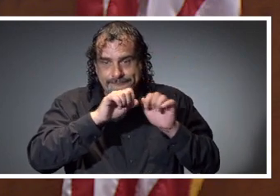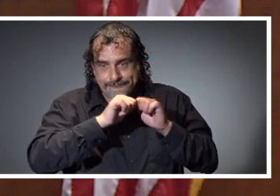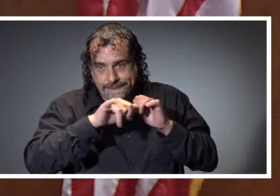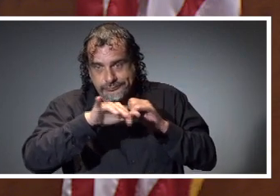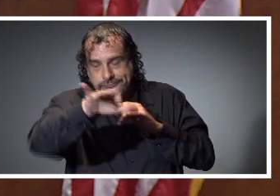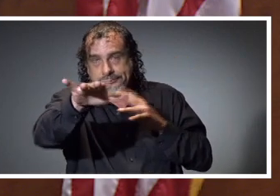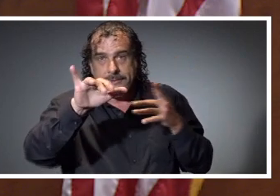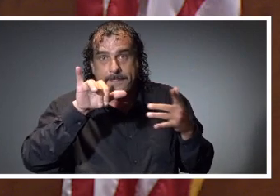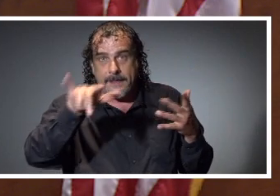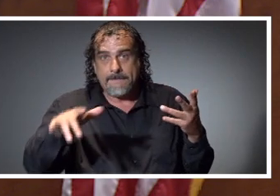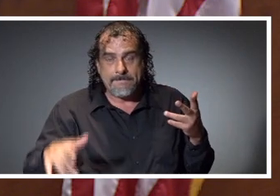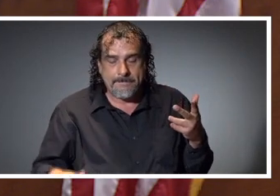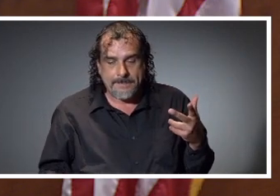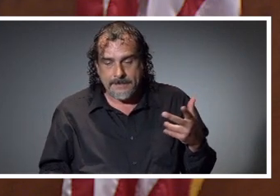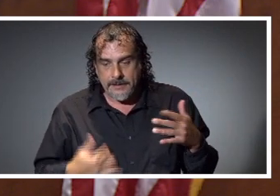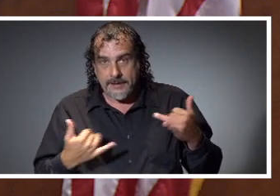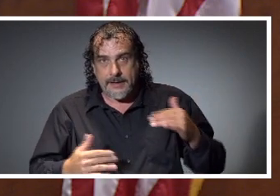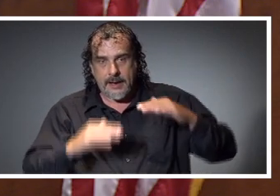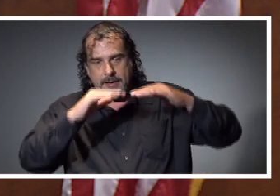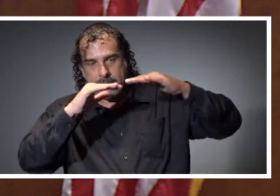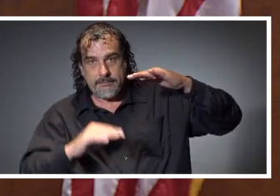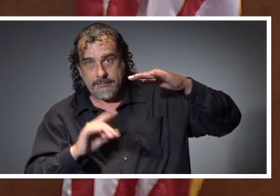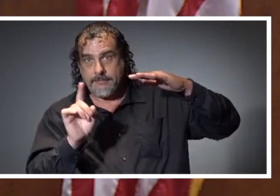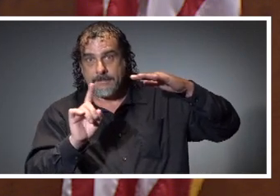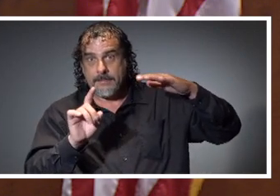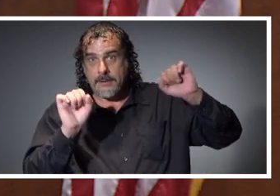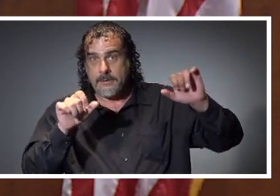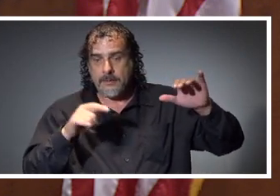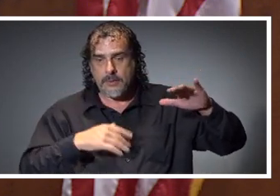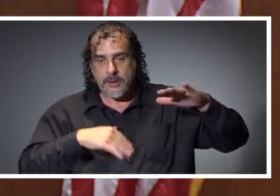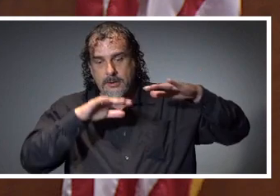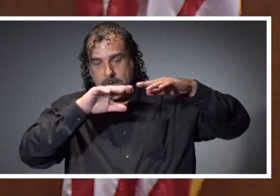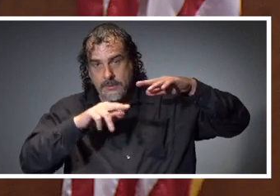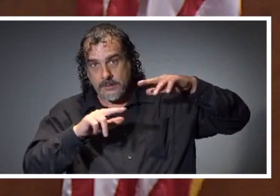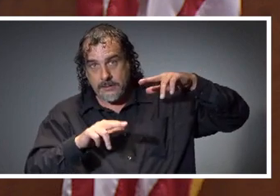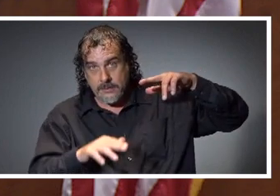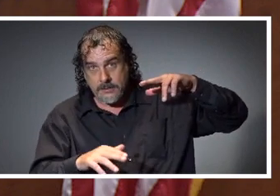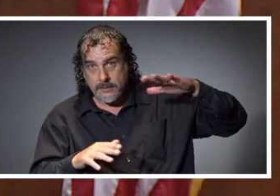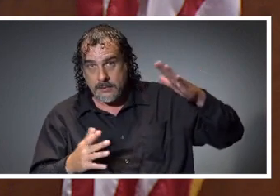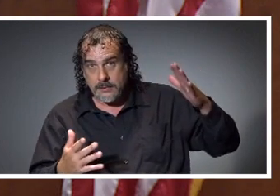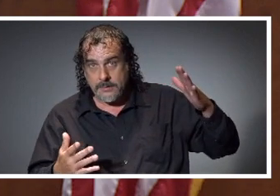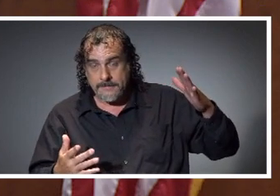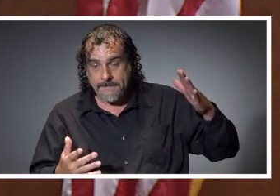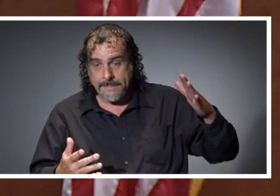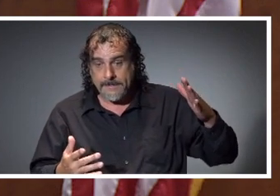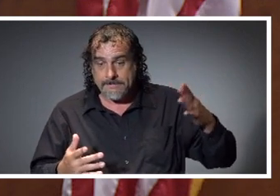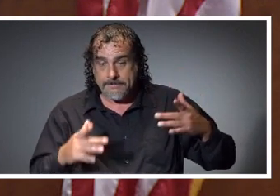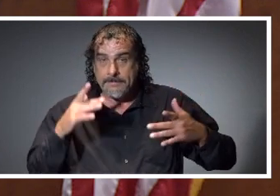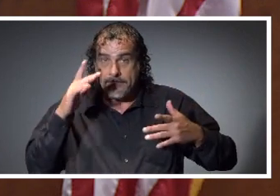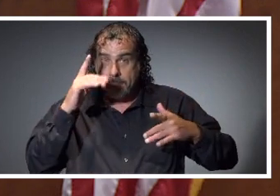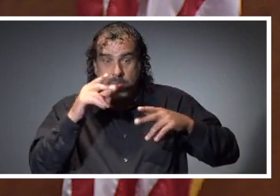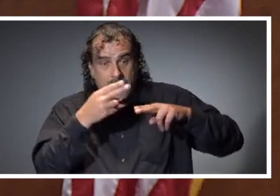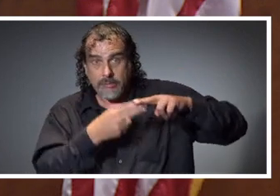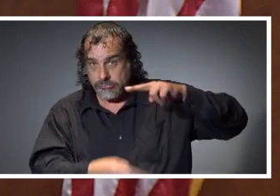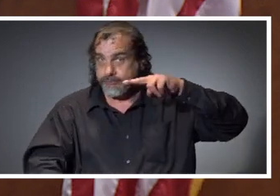are under one. We need to stay under one. And the only way that we can stay under one, because it will turn around,